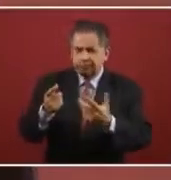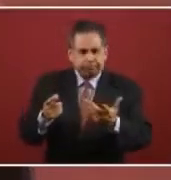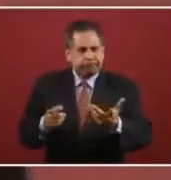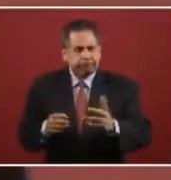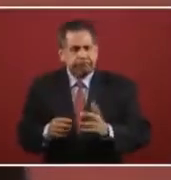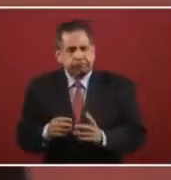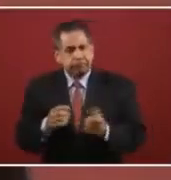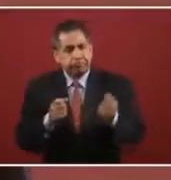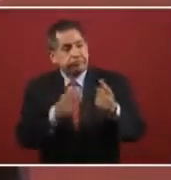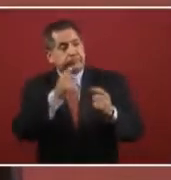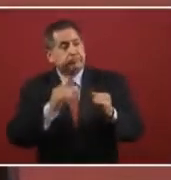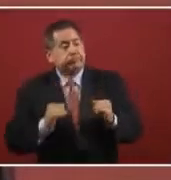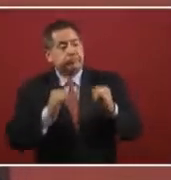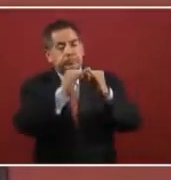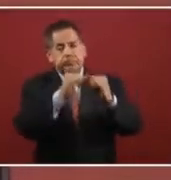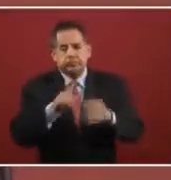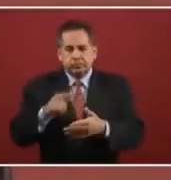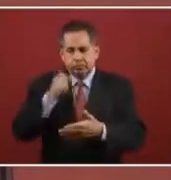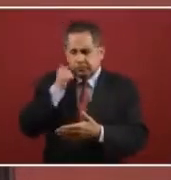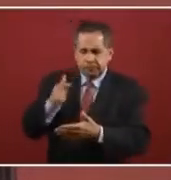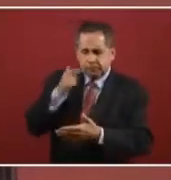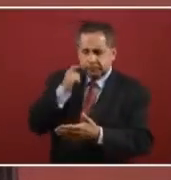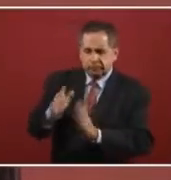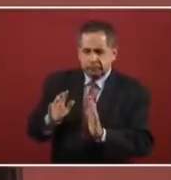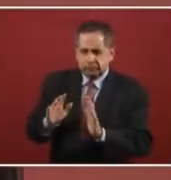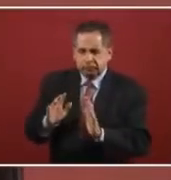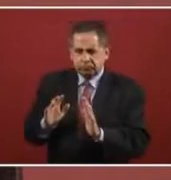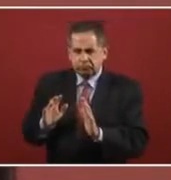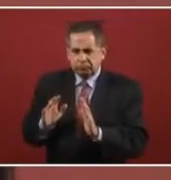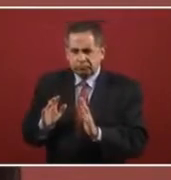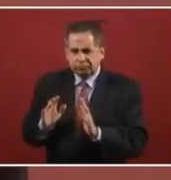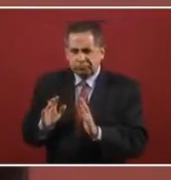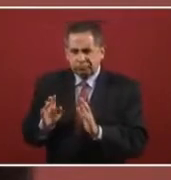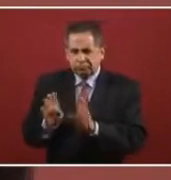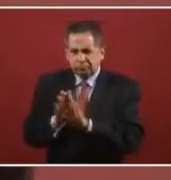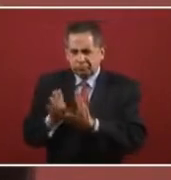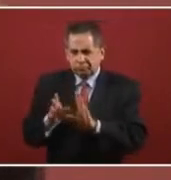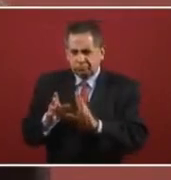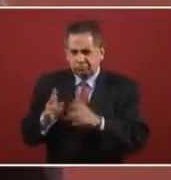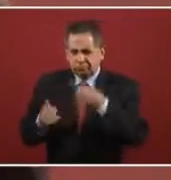some cases that the companies did not want to take it.